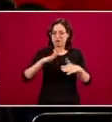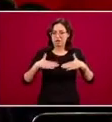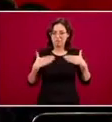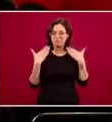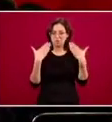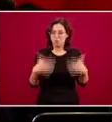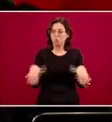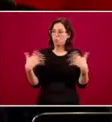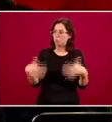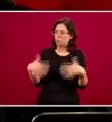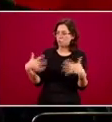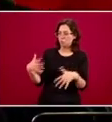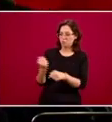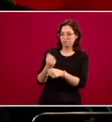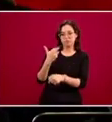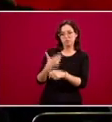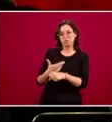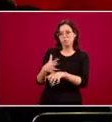a great